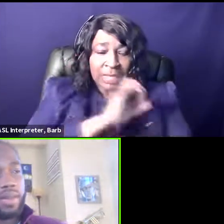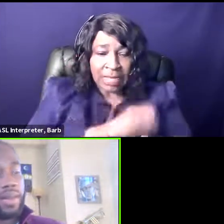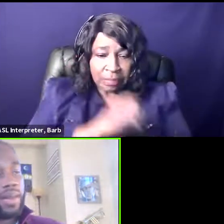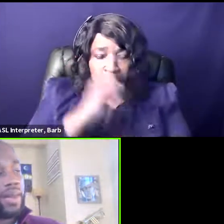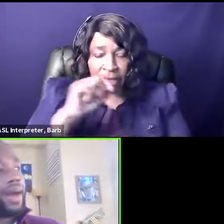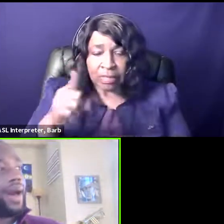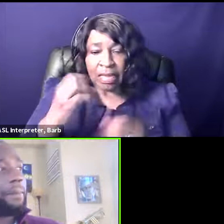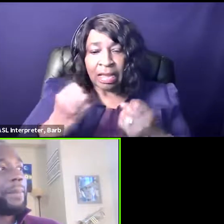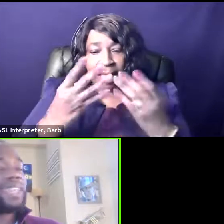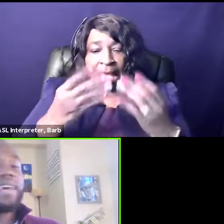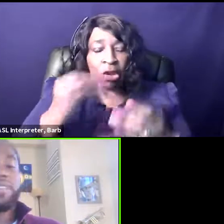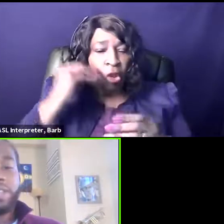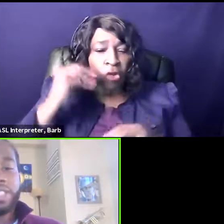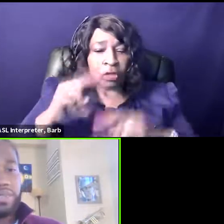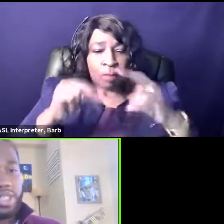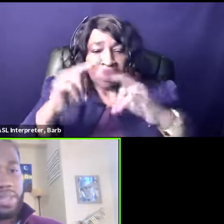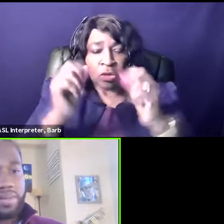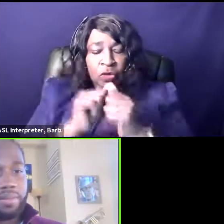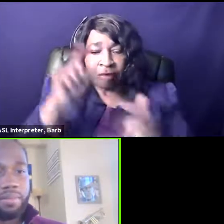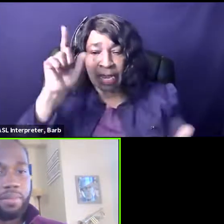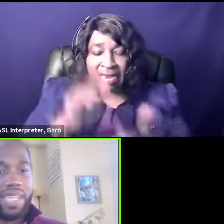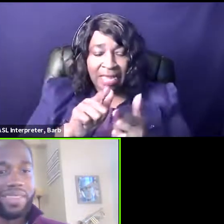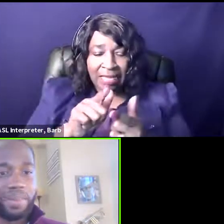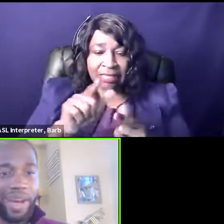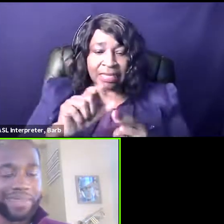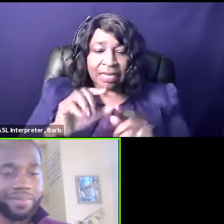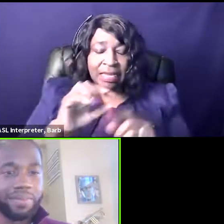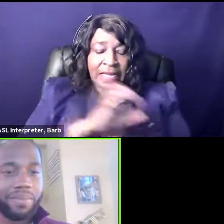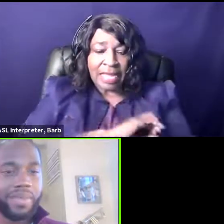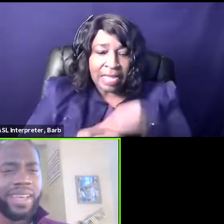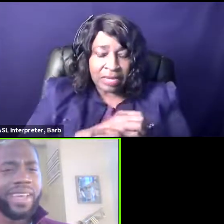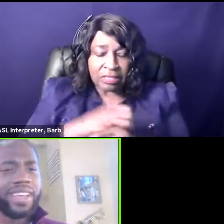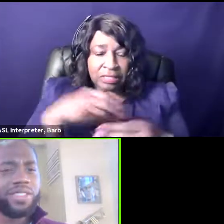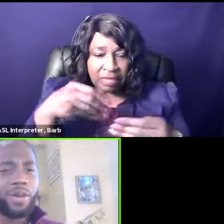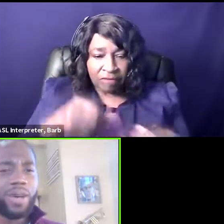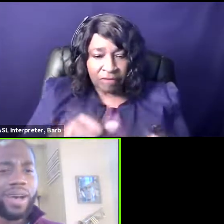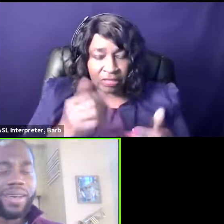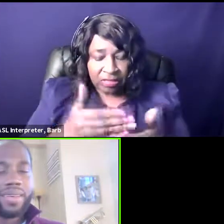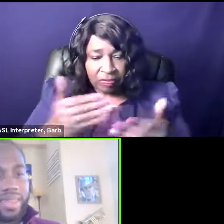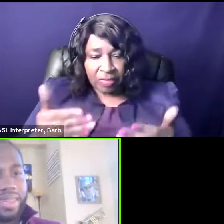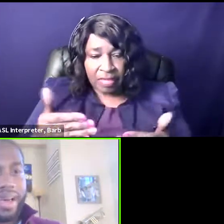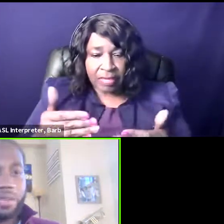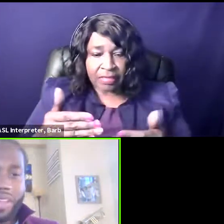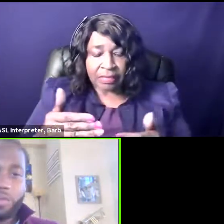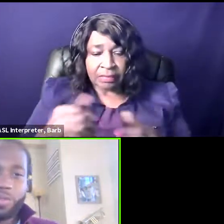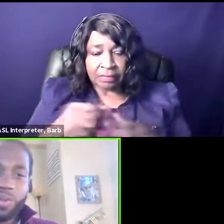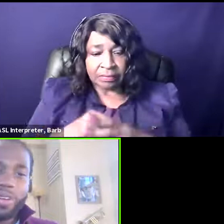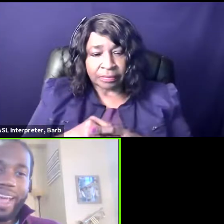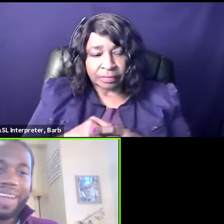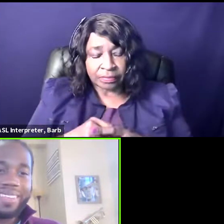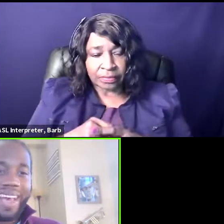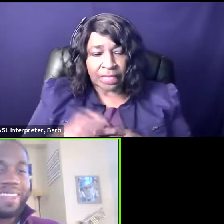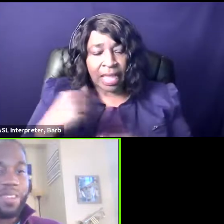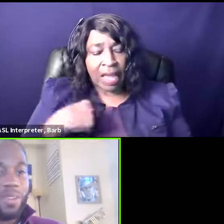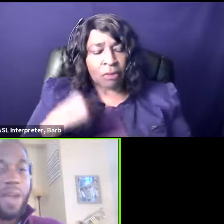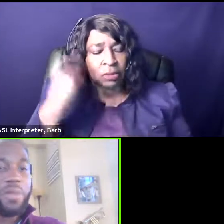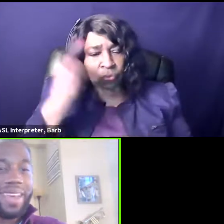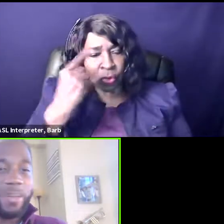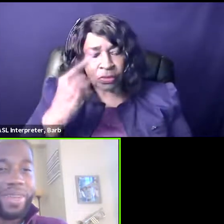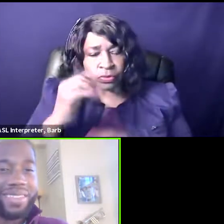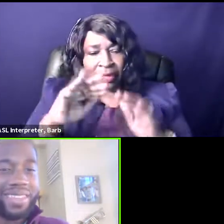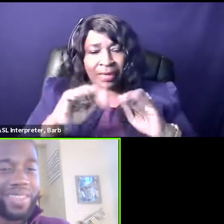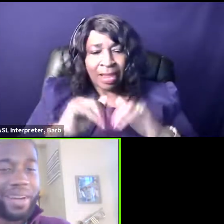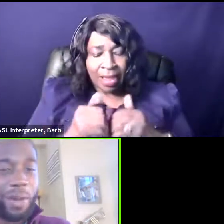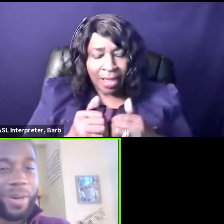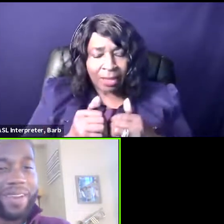built with less energy efficient means in mind. And so look, I was wondering how to grapple